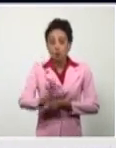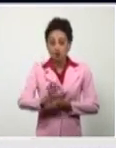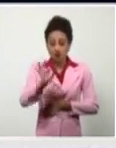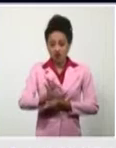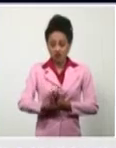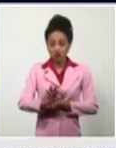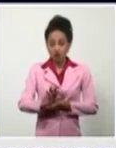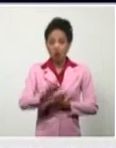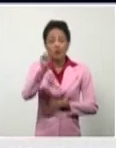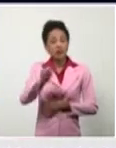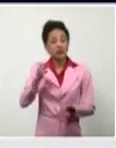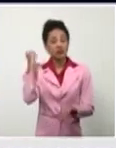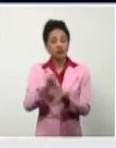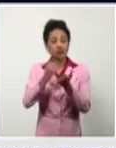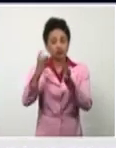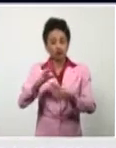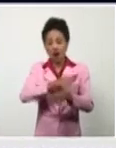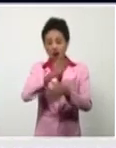date.